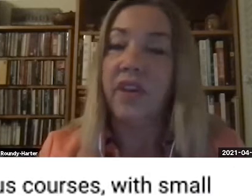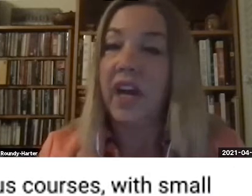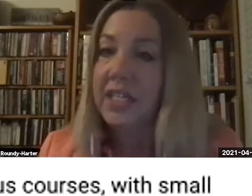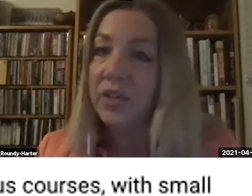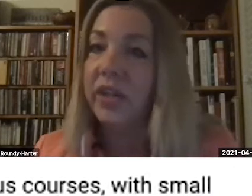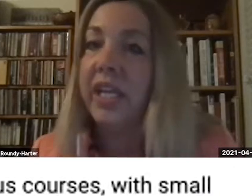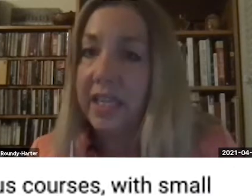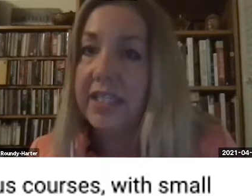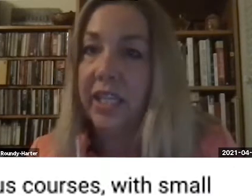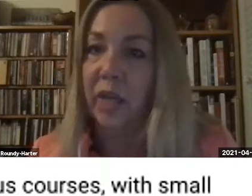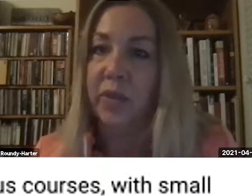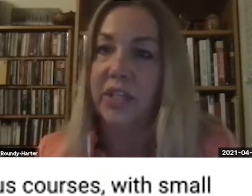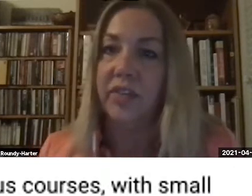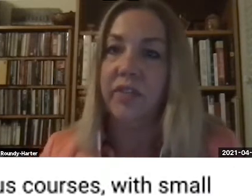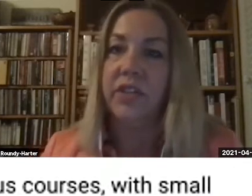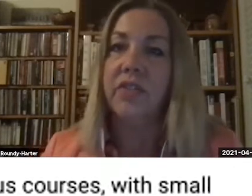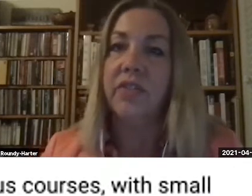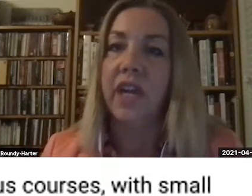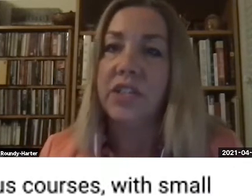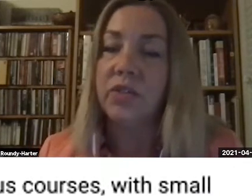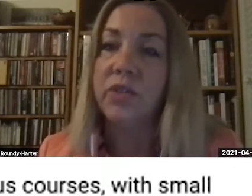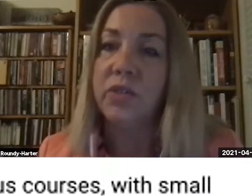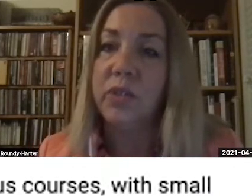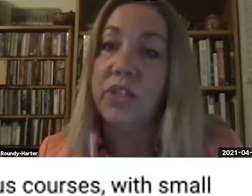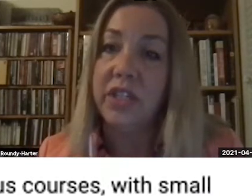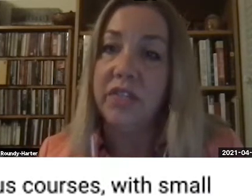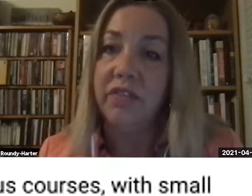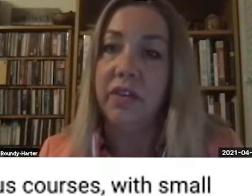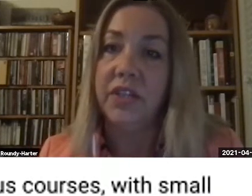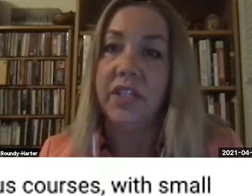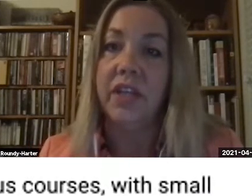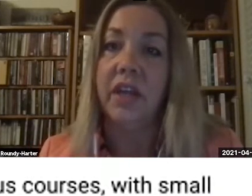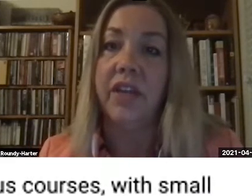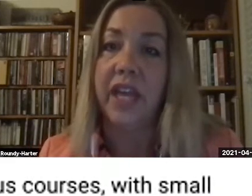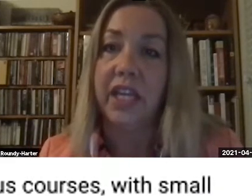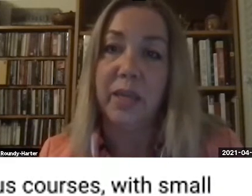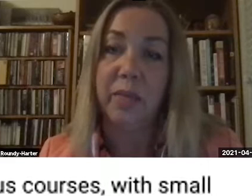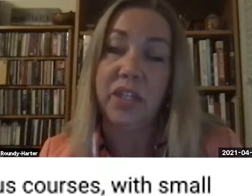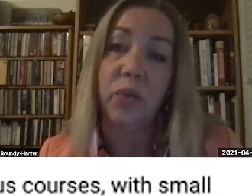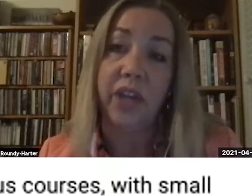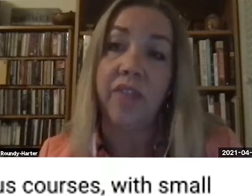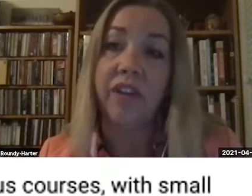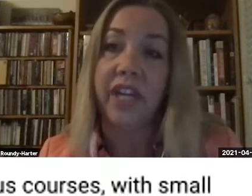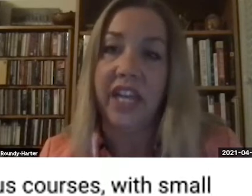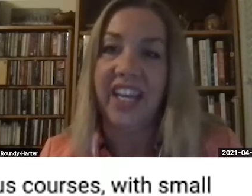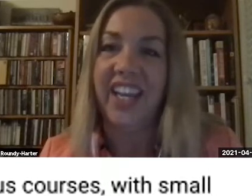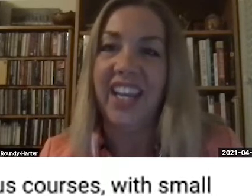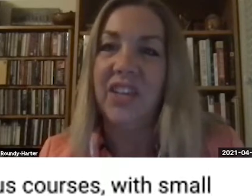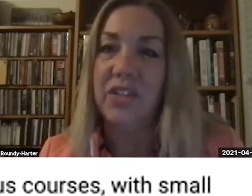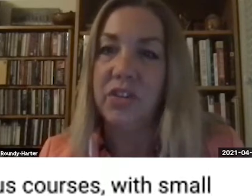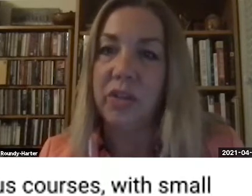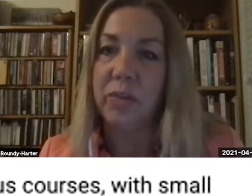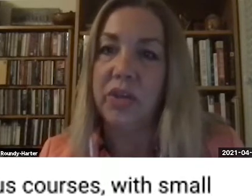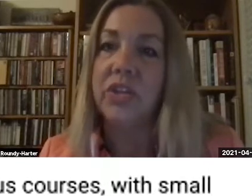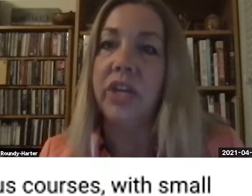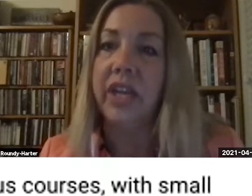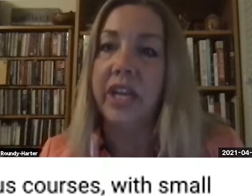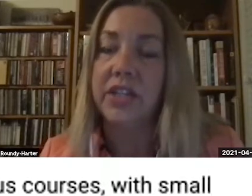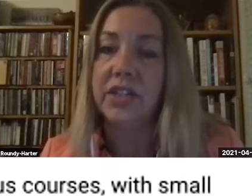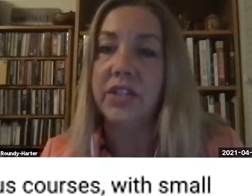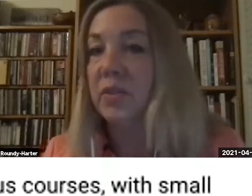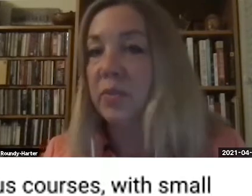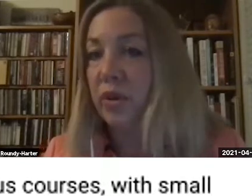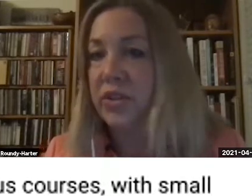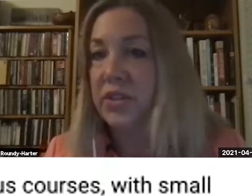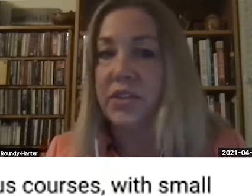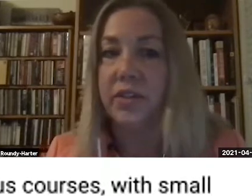So for high school, it is a little bit different. So for high schools, we do need to focus in on the academics while not forgetting the social emotional